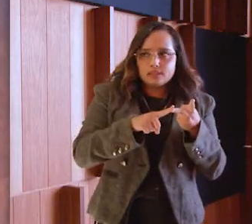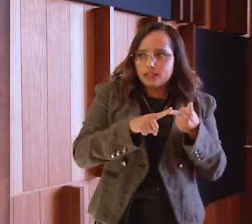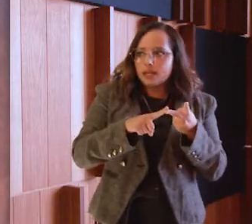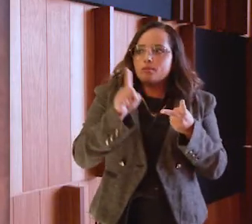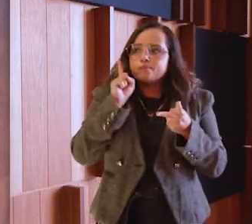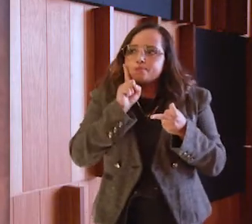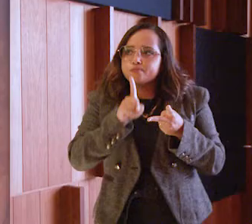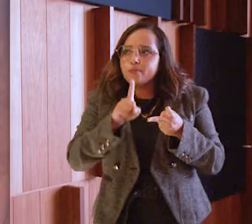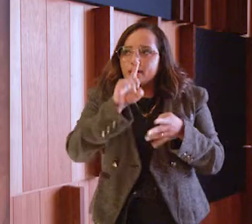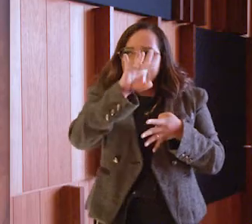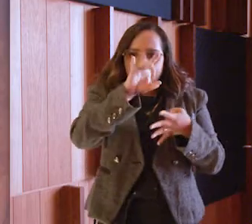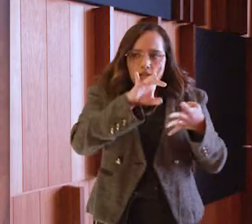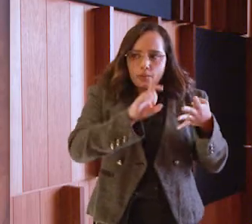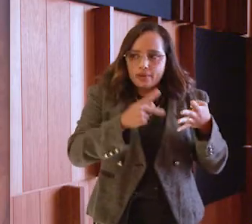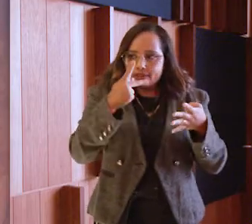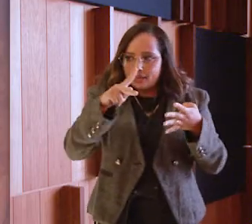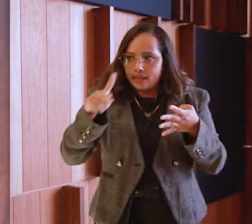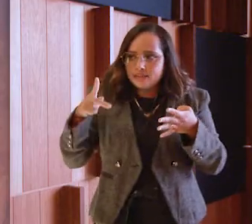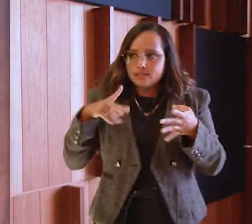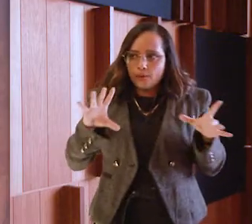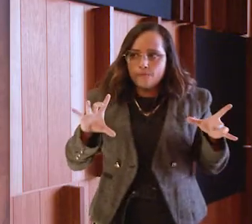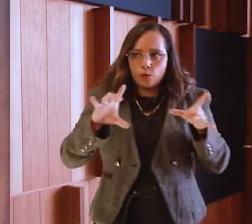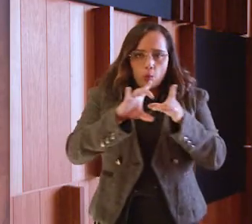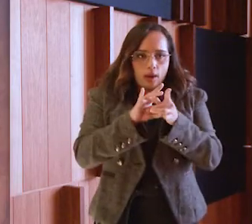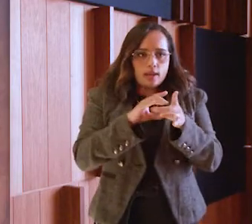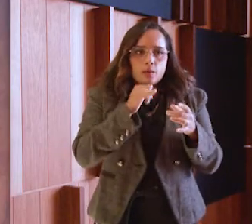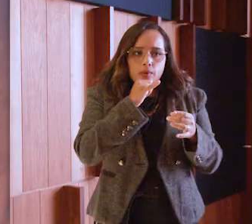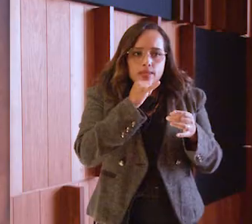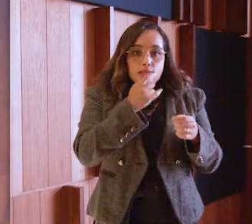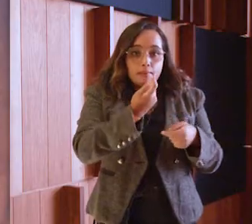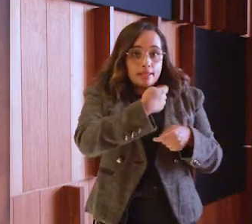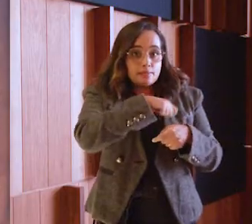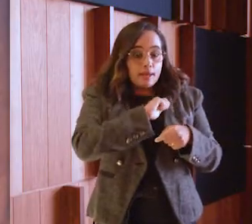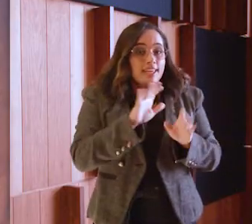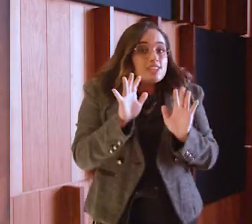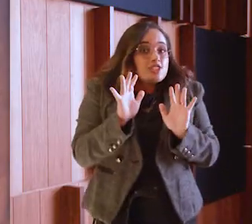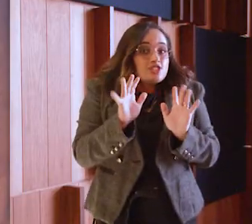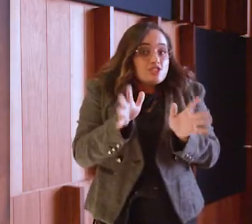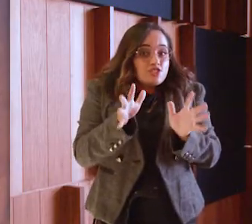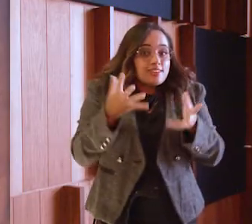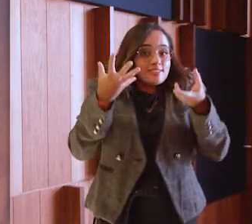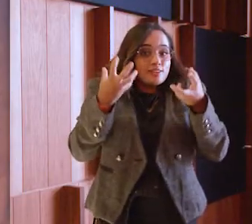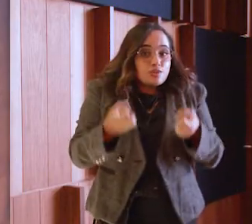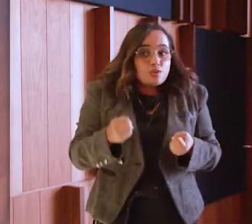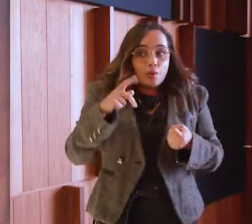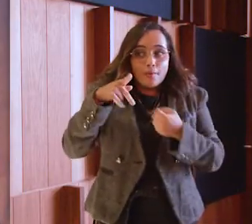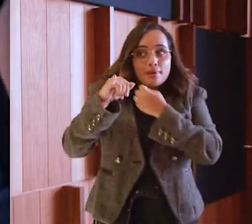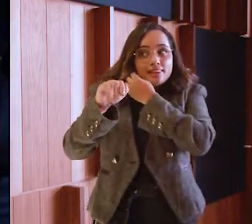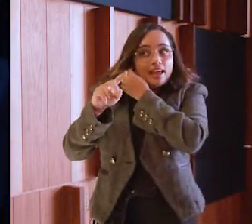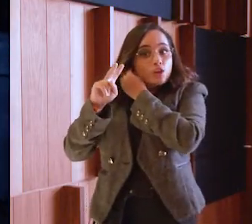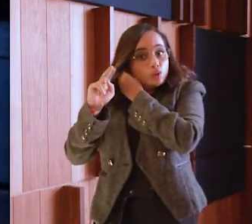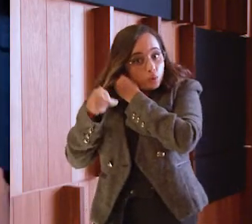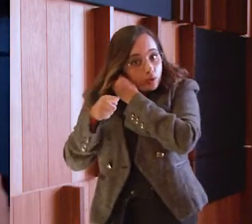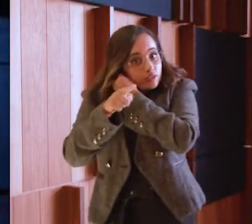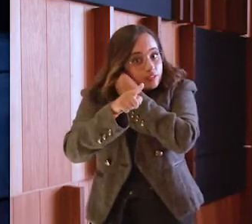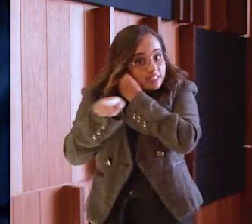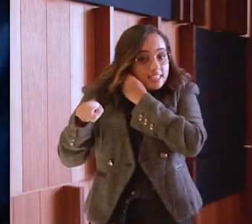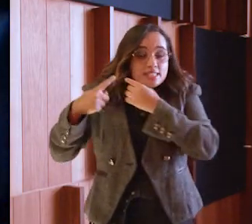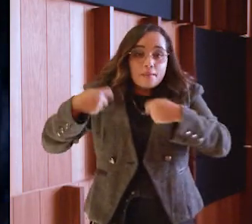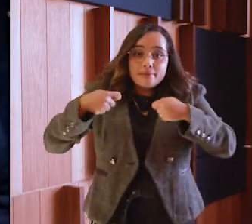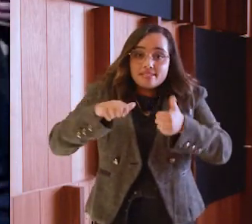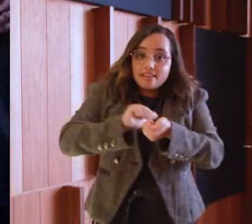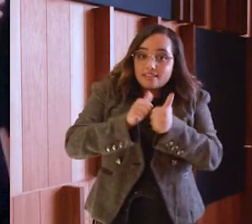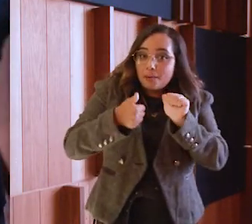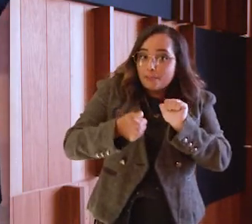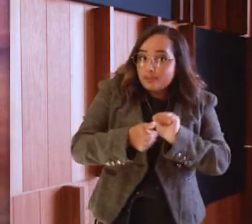you will need to do the calculations to figure out whether you potentially have a top-up tax and the coordinating compliance. Generally, the